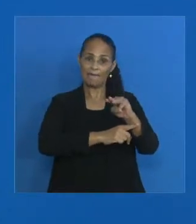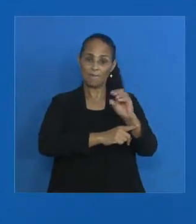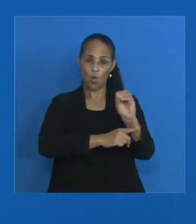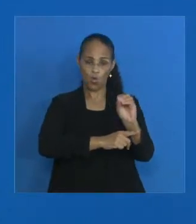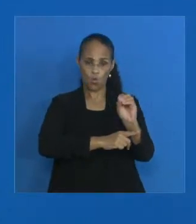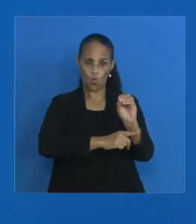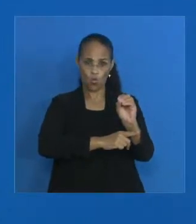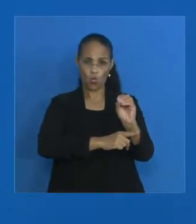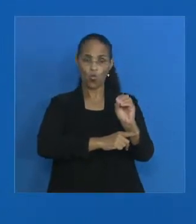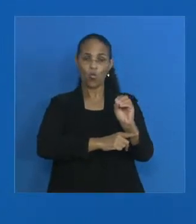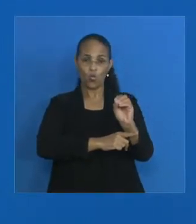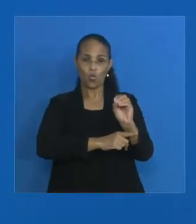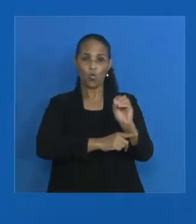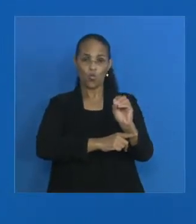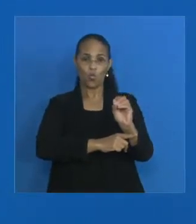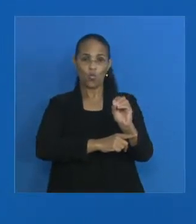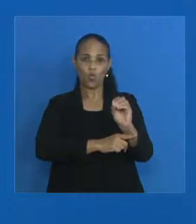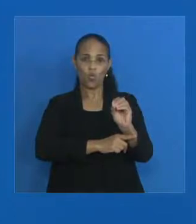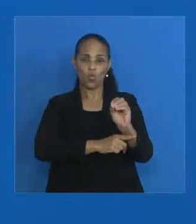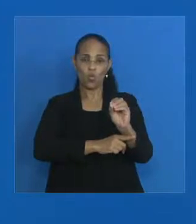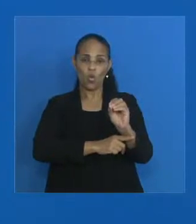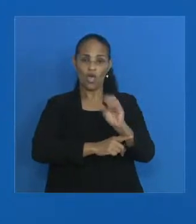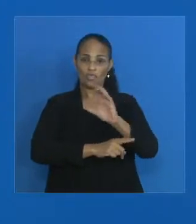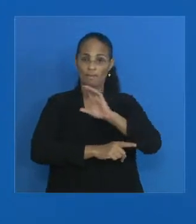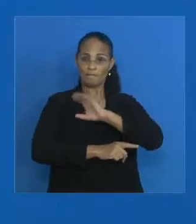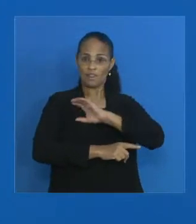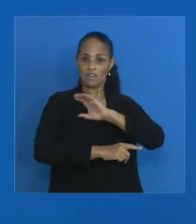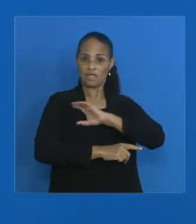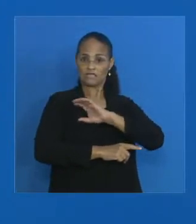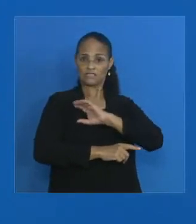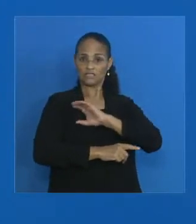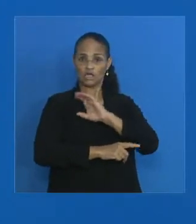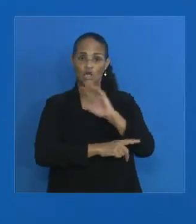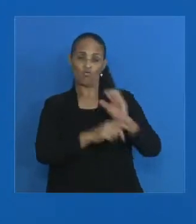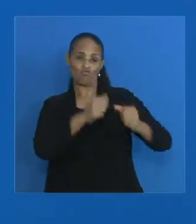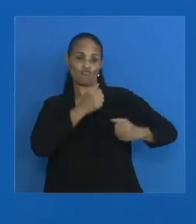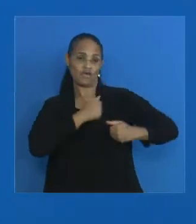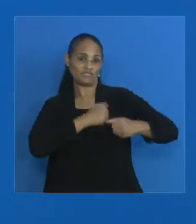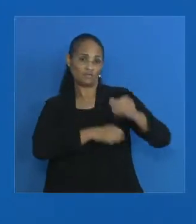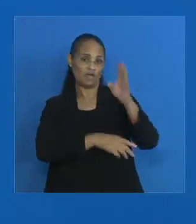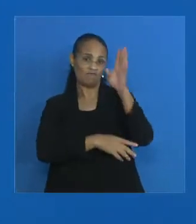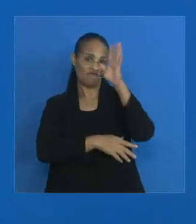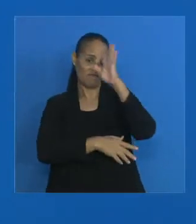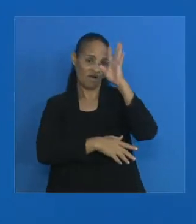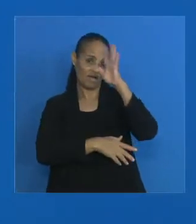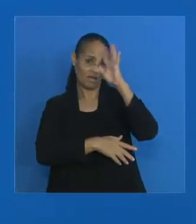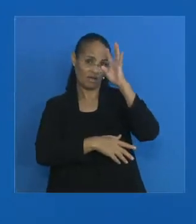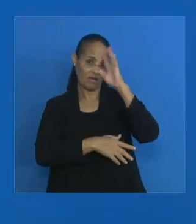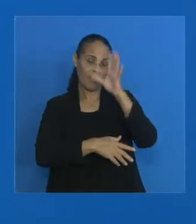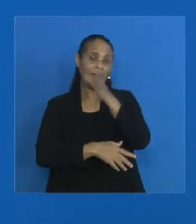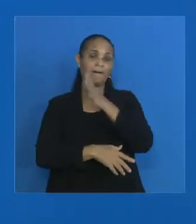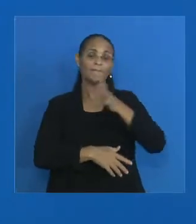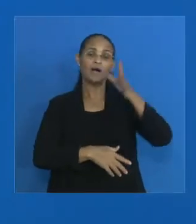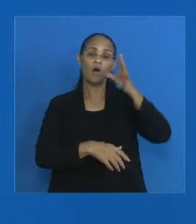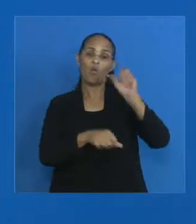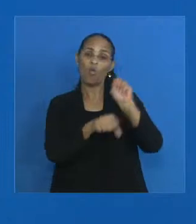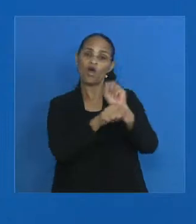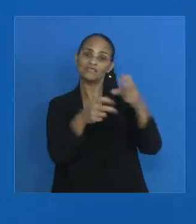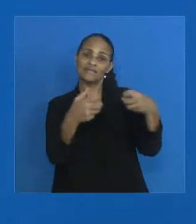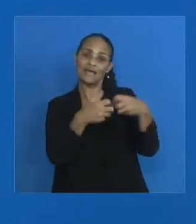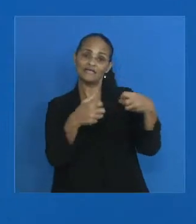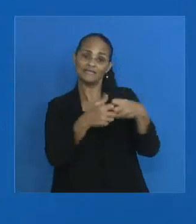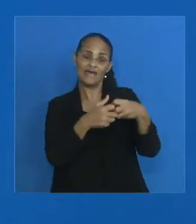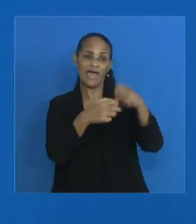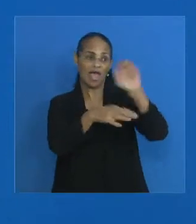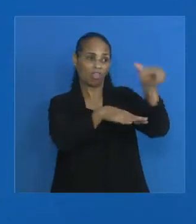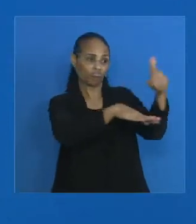261-4EMO. The police, the regiment, the fire service, the parks department, and works and engineering have mobilized